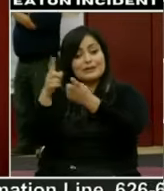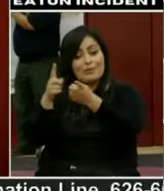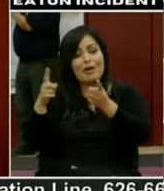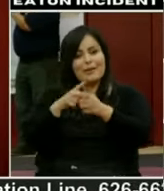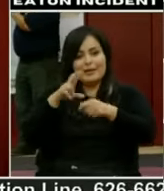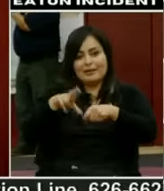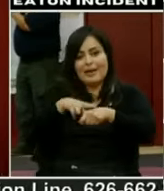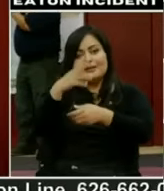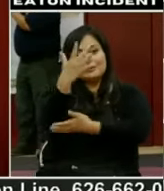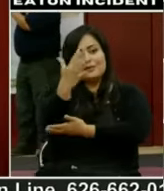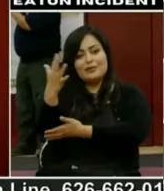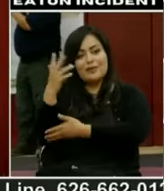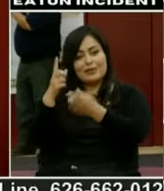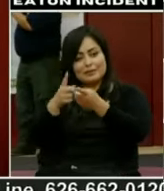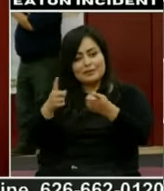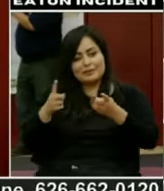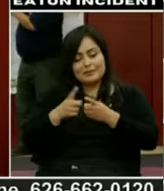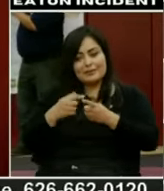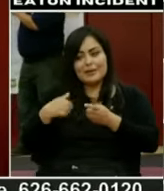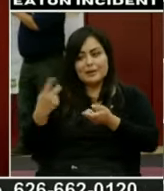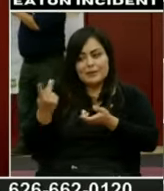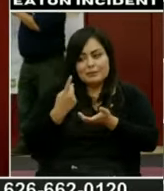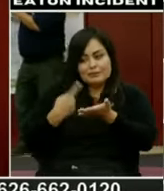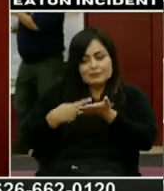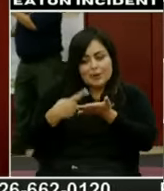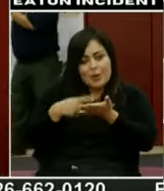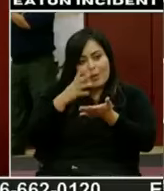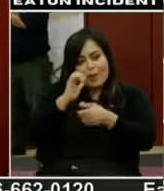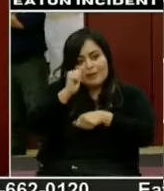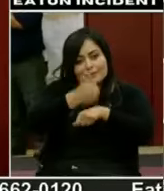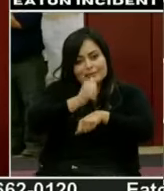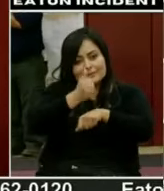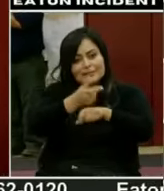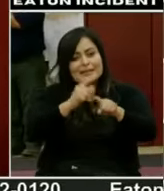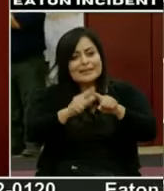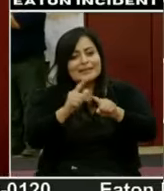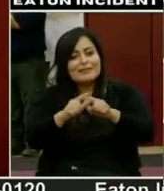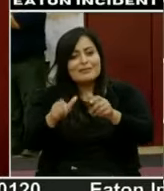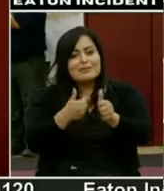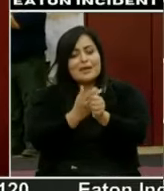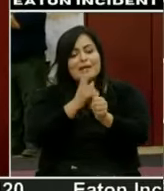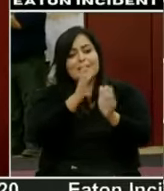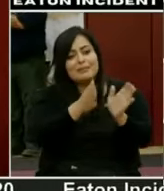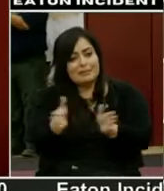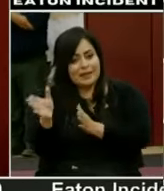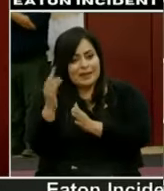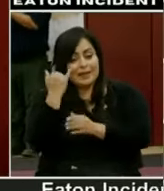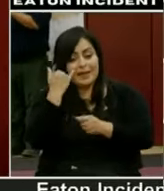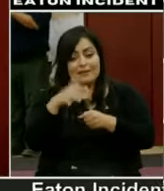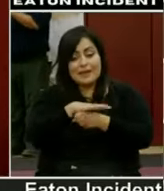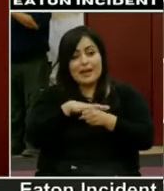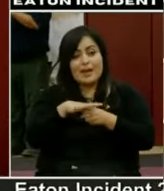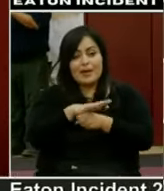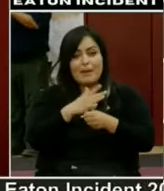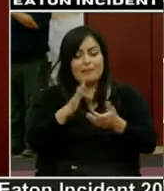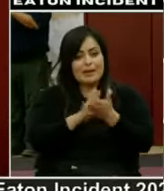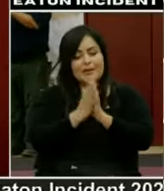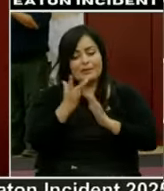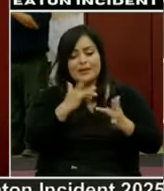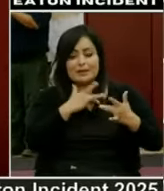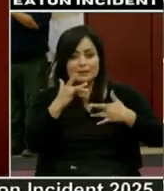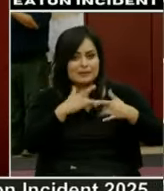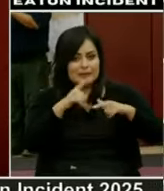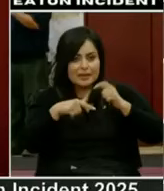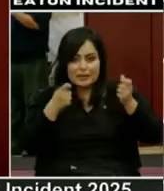here, that we will use to implement as contingency plans if these areas become concerns and we're not able